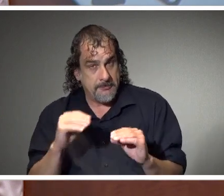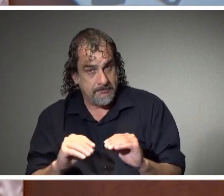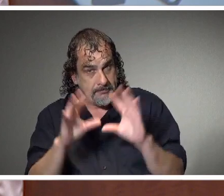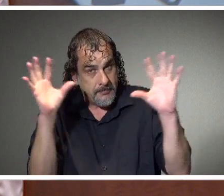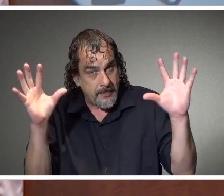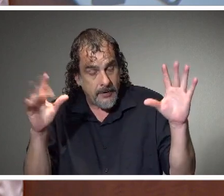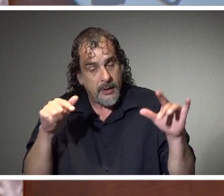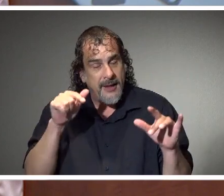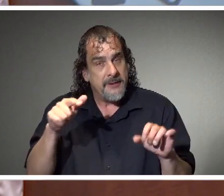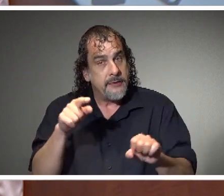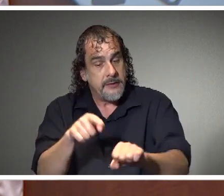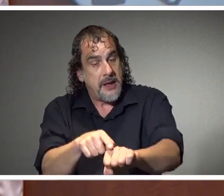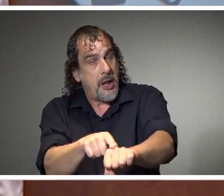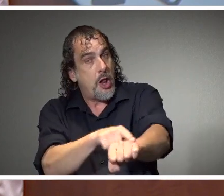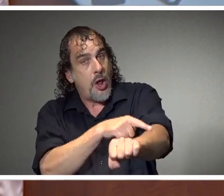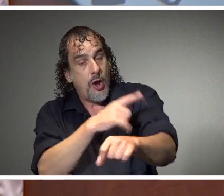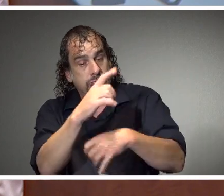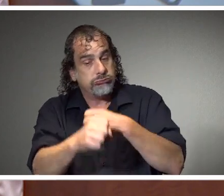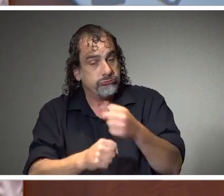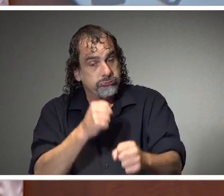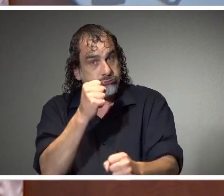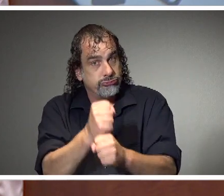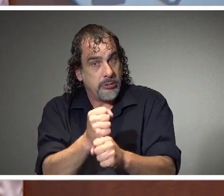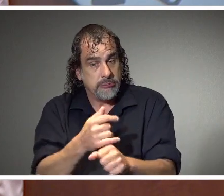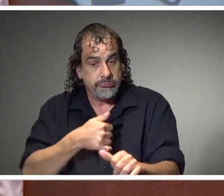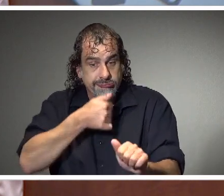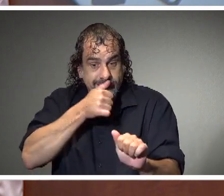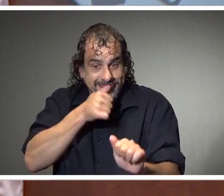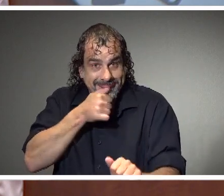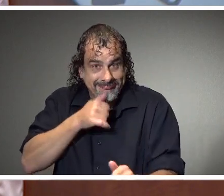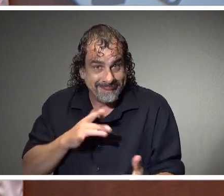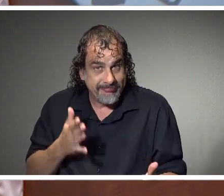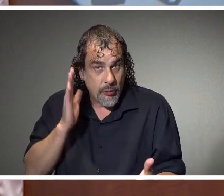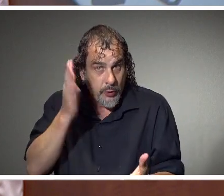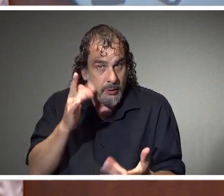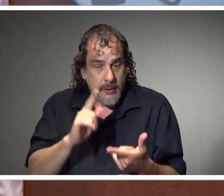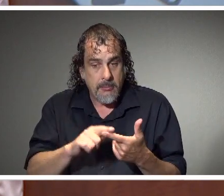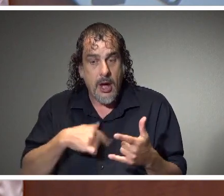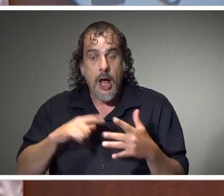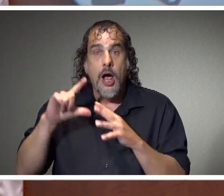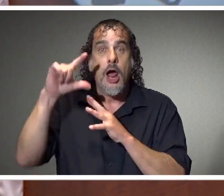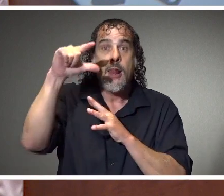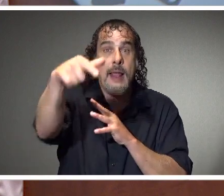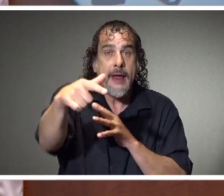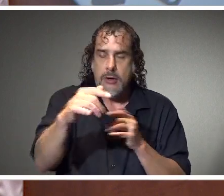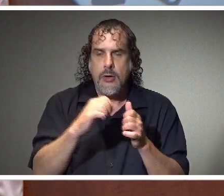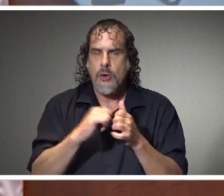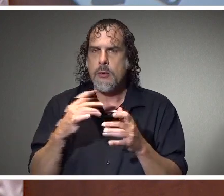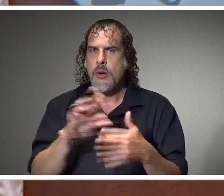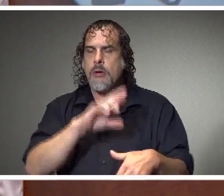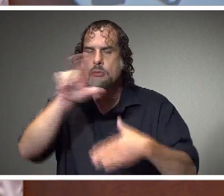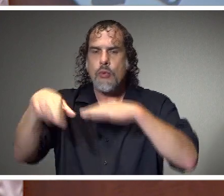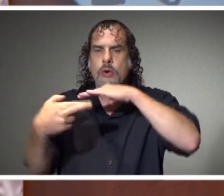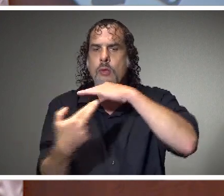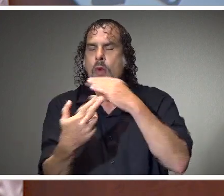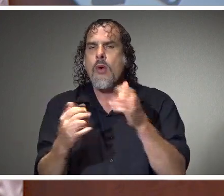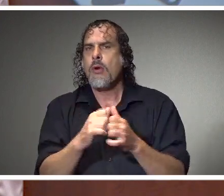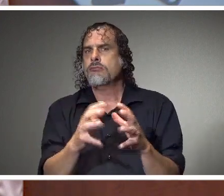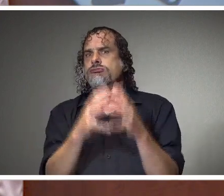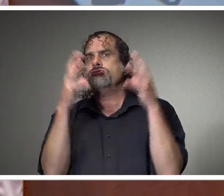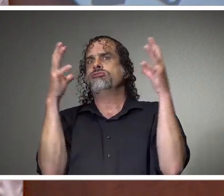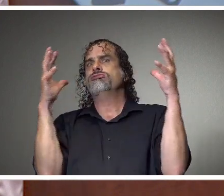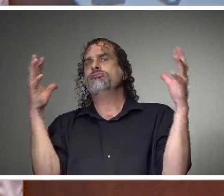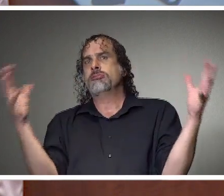years-long endeavor, but one that will pay dividends down the road and move Mississippi up.